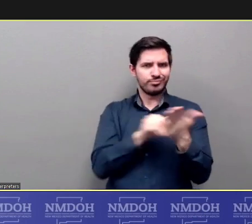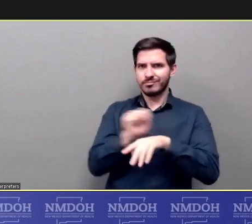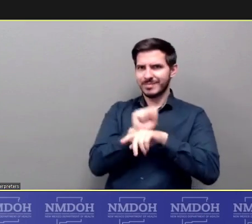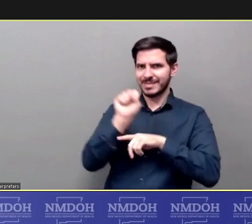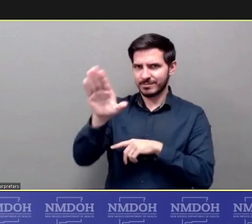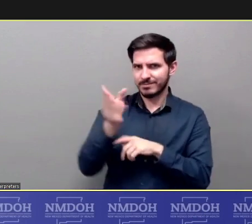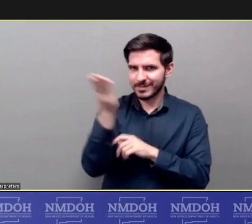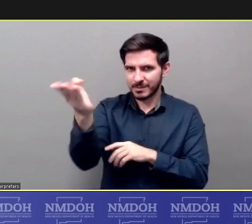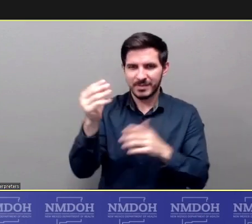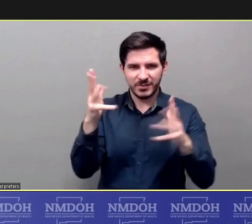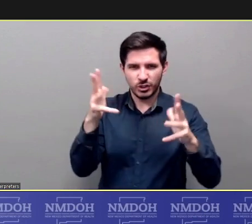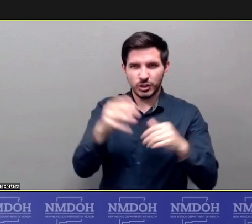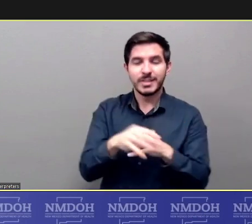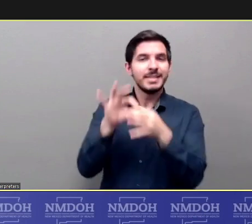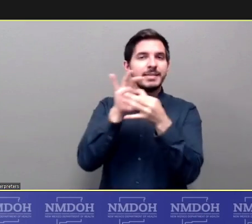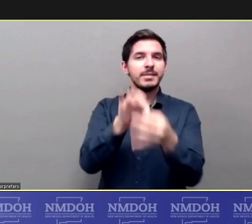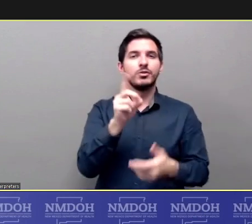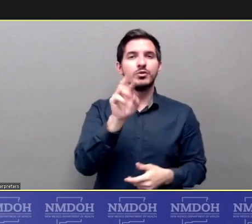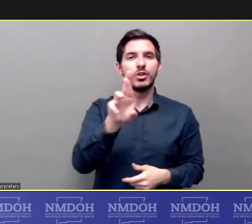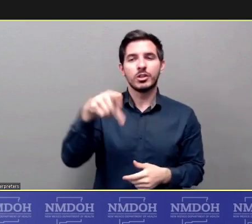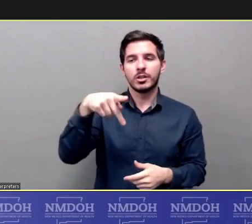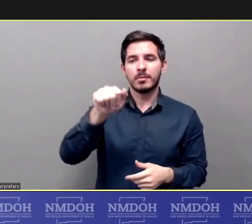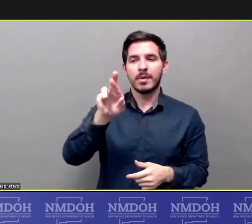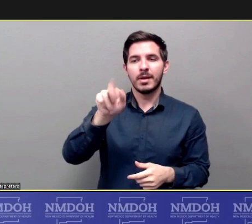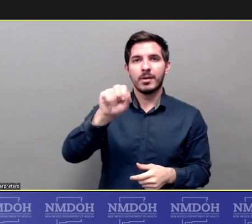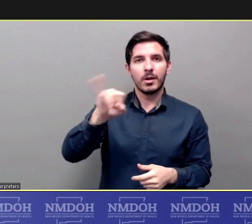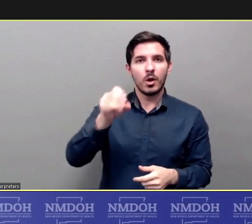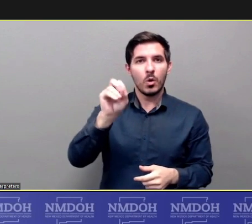related to Dr. Patahon's